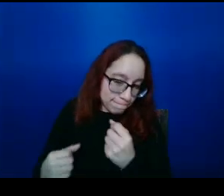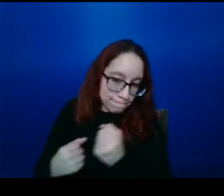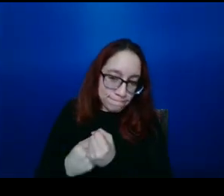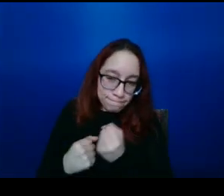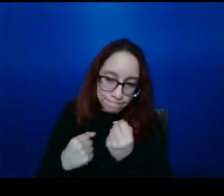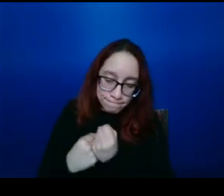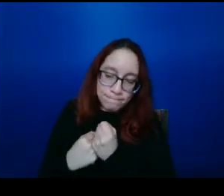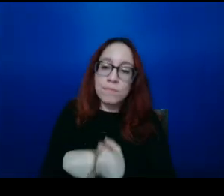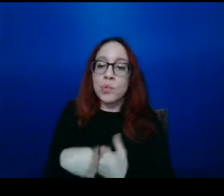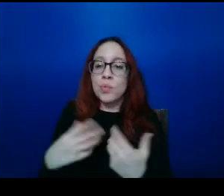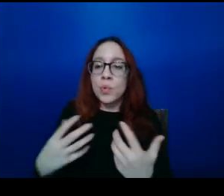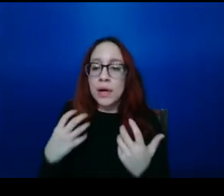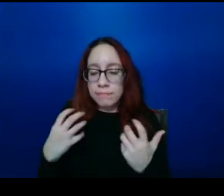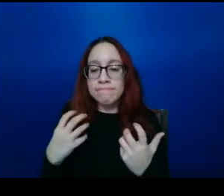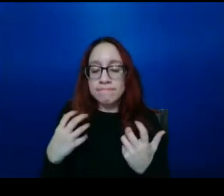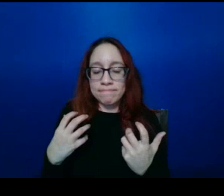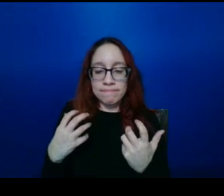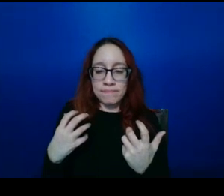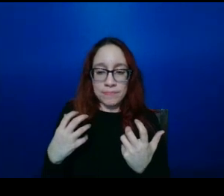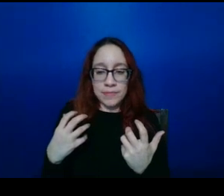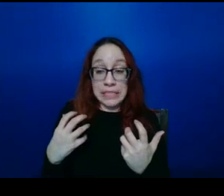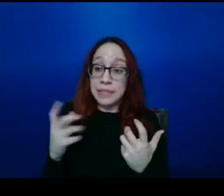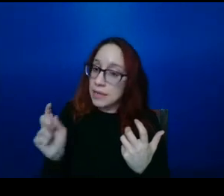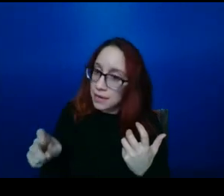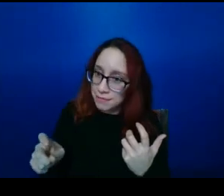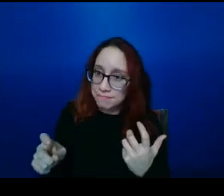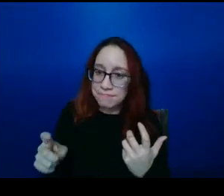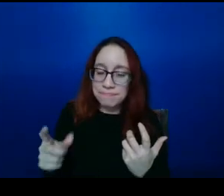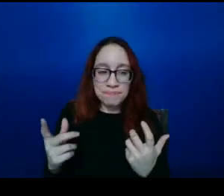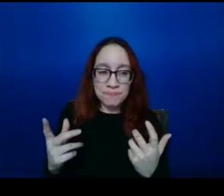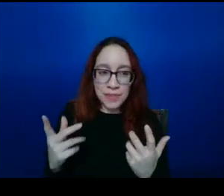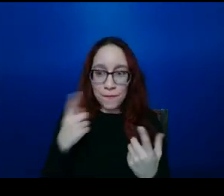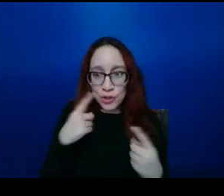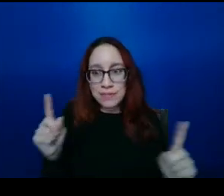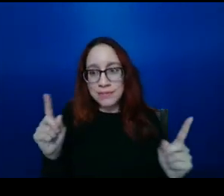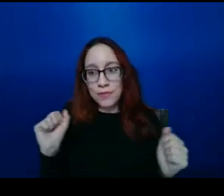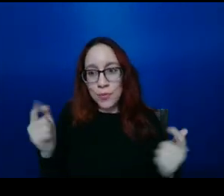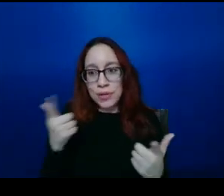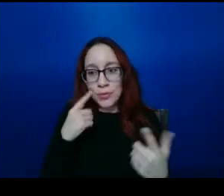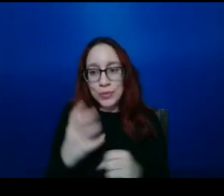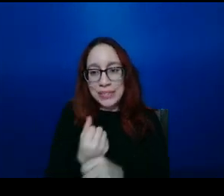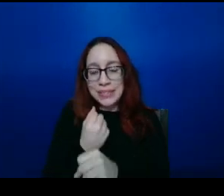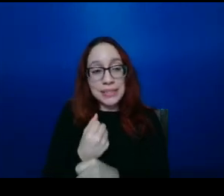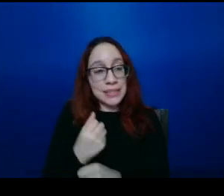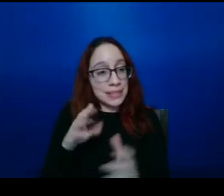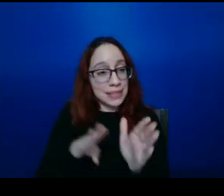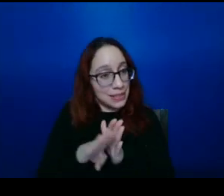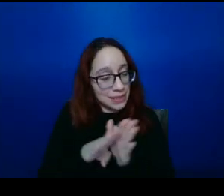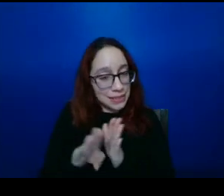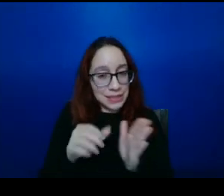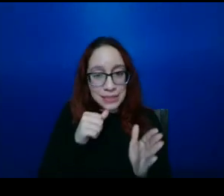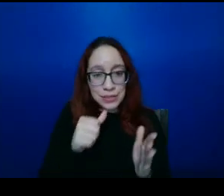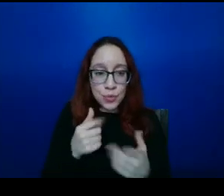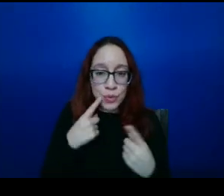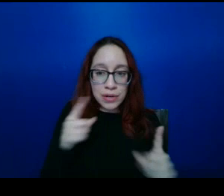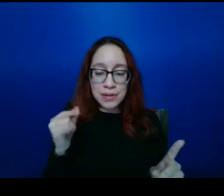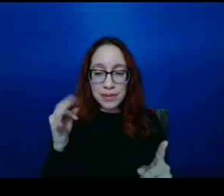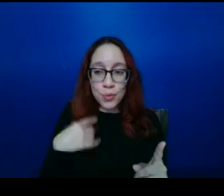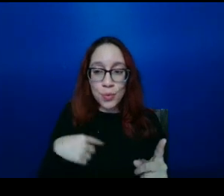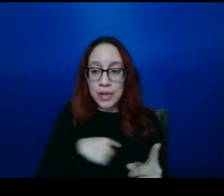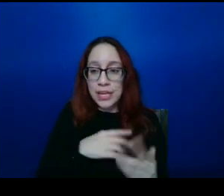and want, you know, in need to for success for everyone to win. Development doesn't work